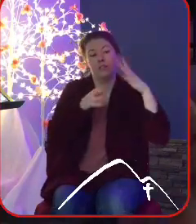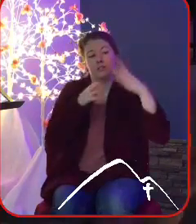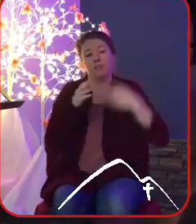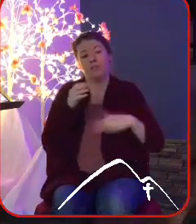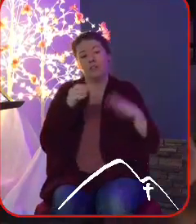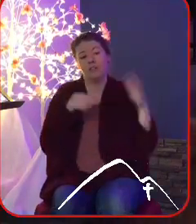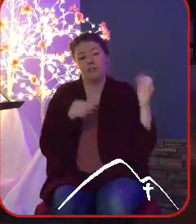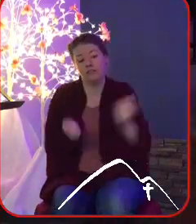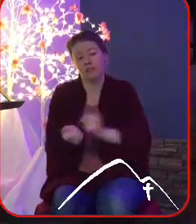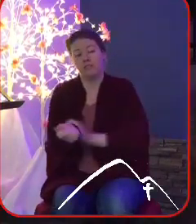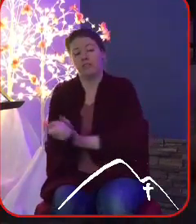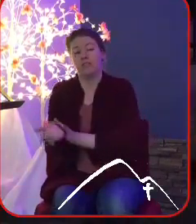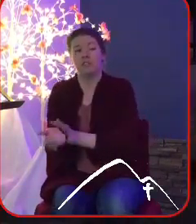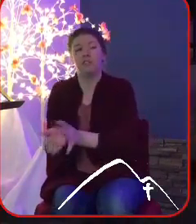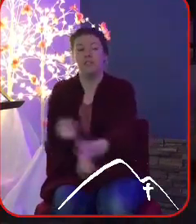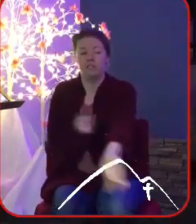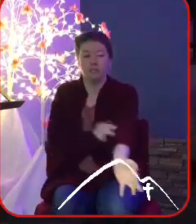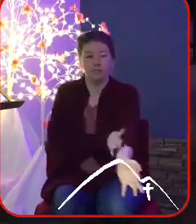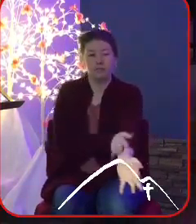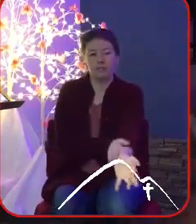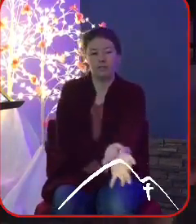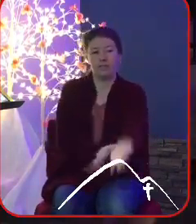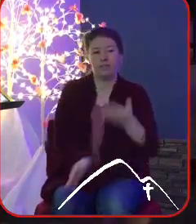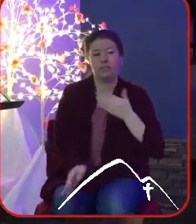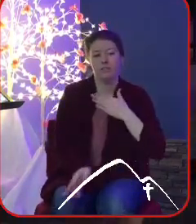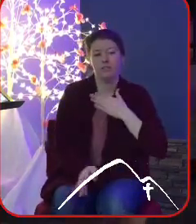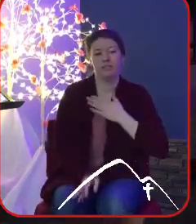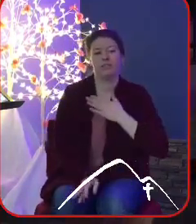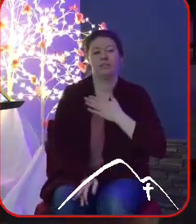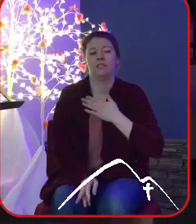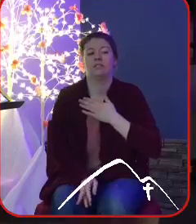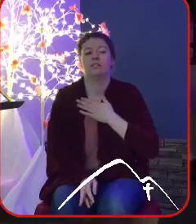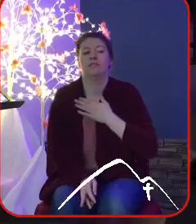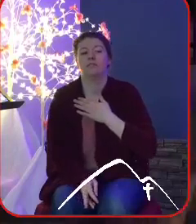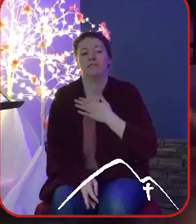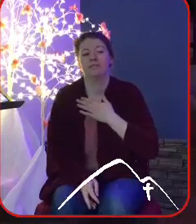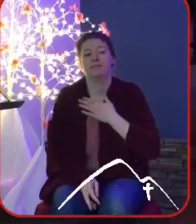Your blood flows through my veins.